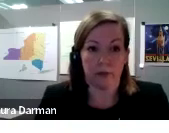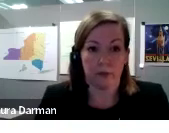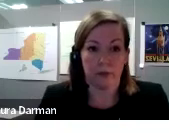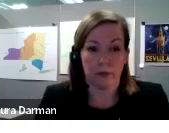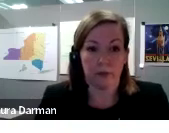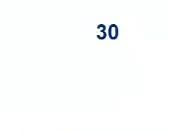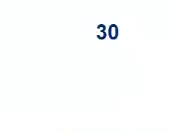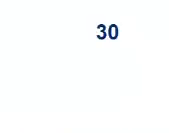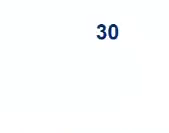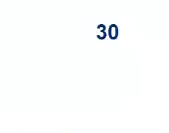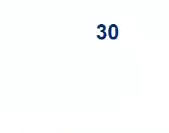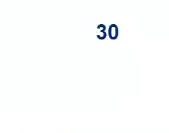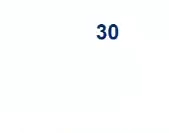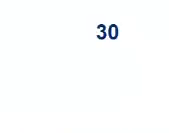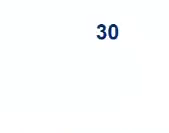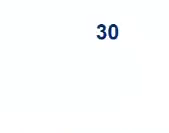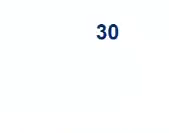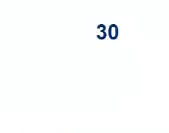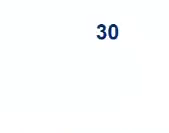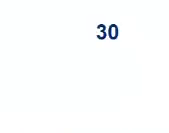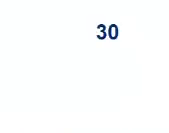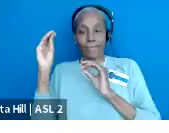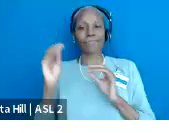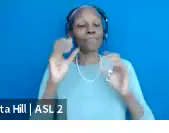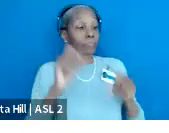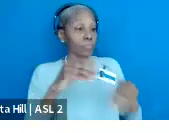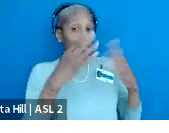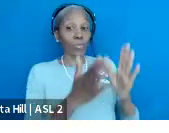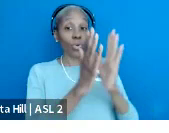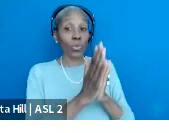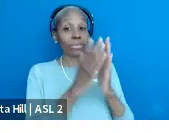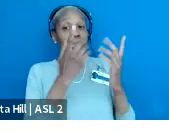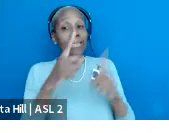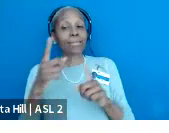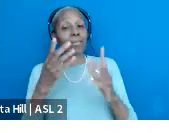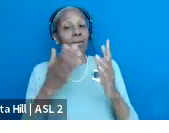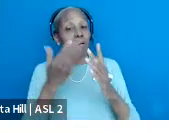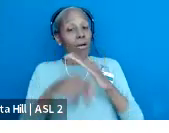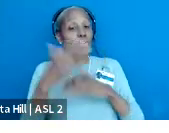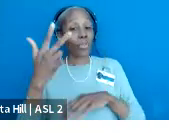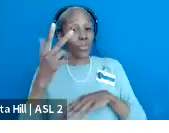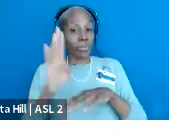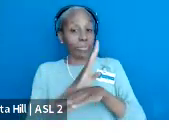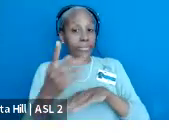leave. Okay, thank you. Can a provider request that an incident go through the 3 business day